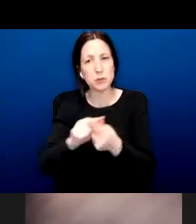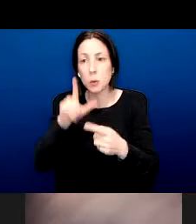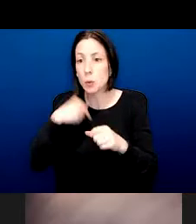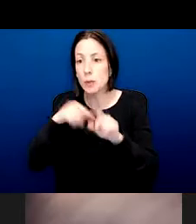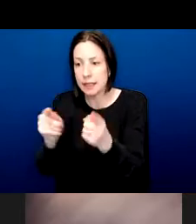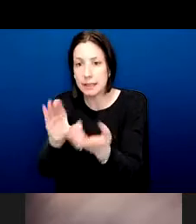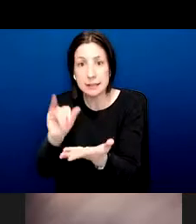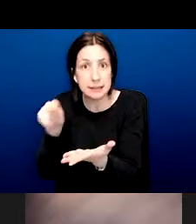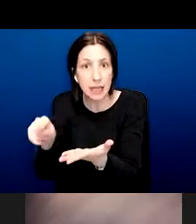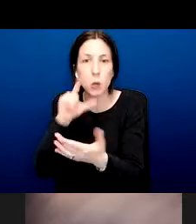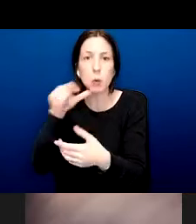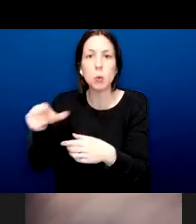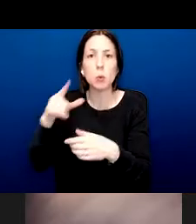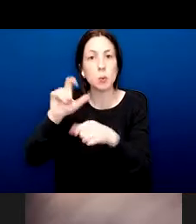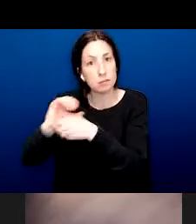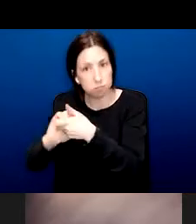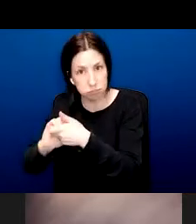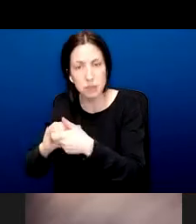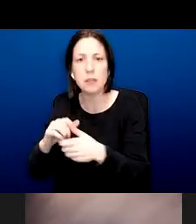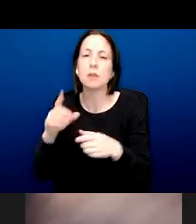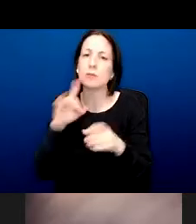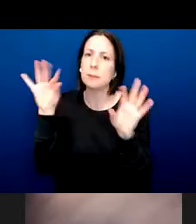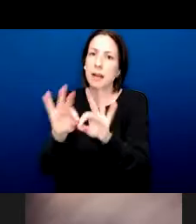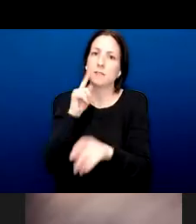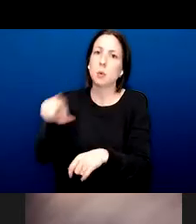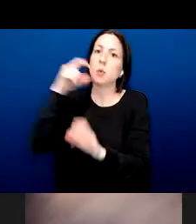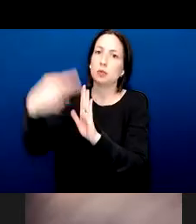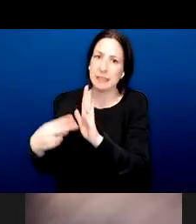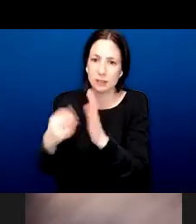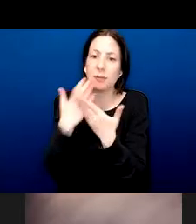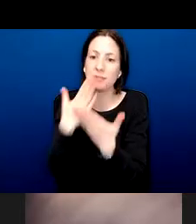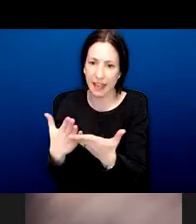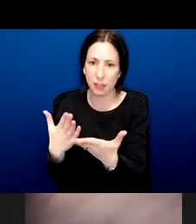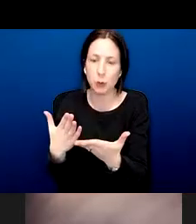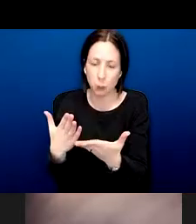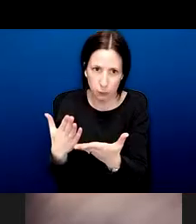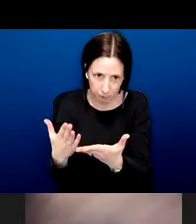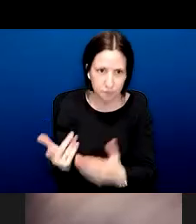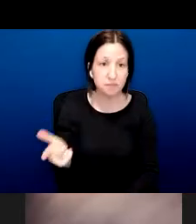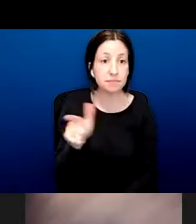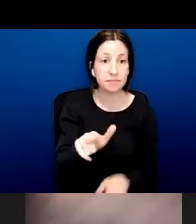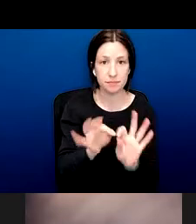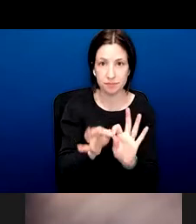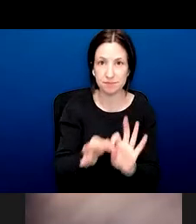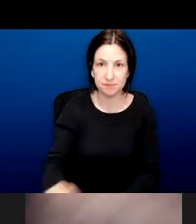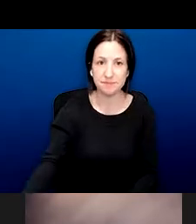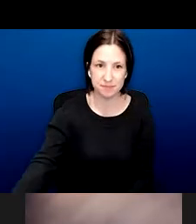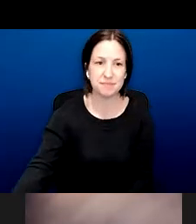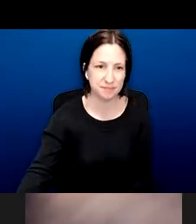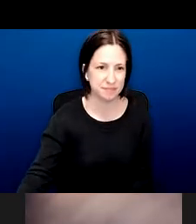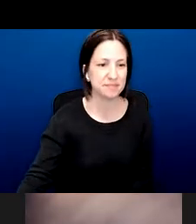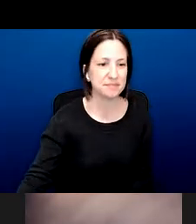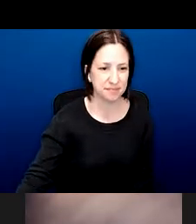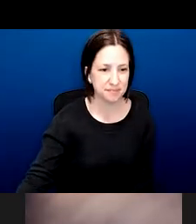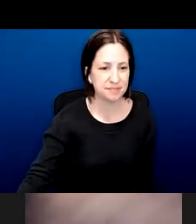who are reading the work. So thank you for your important chapter. So this focus on intersectionality and on location is also